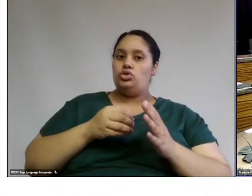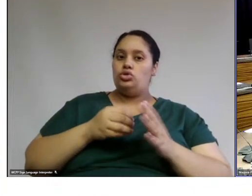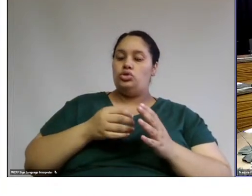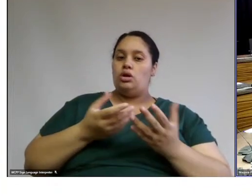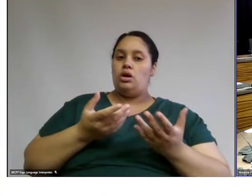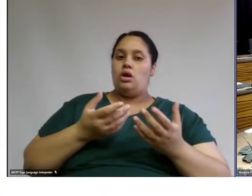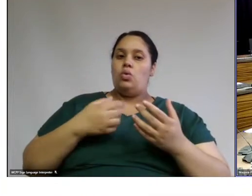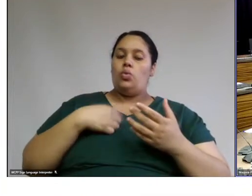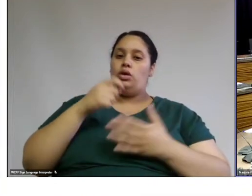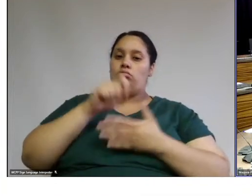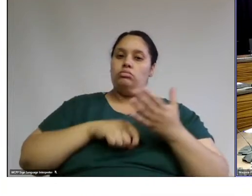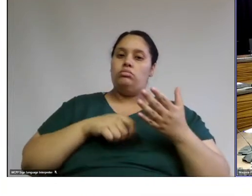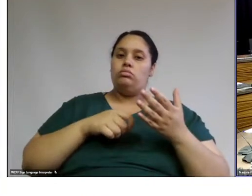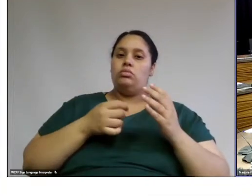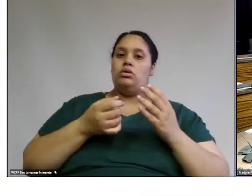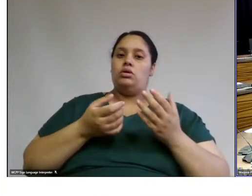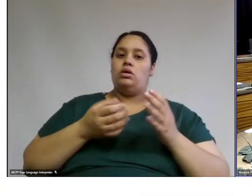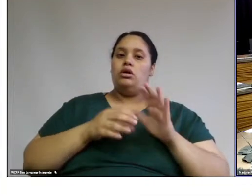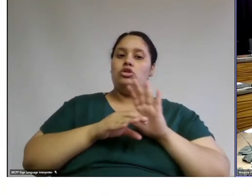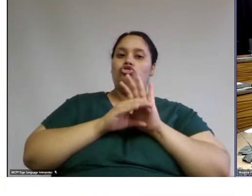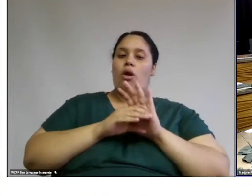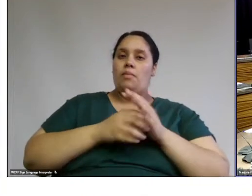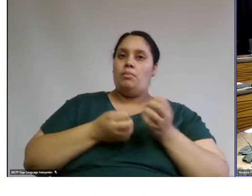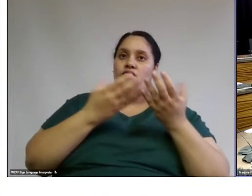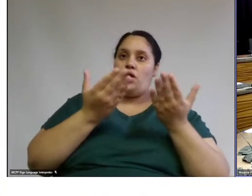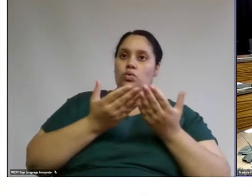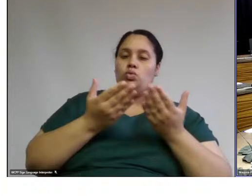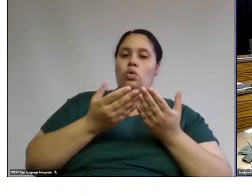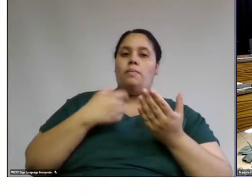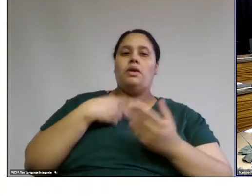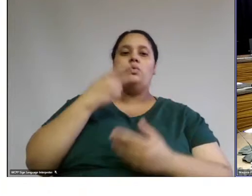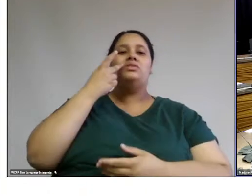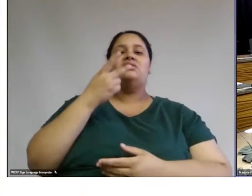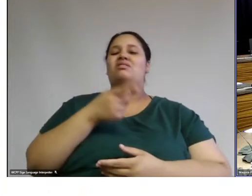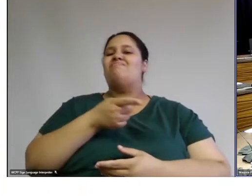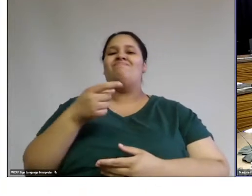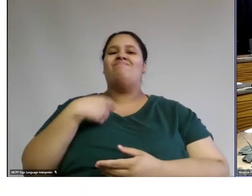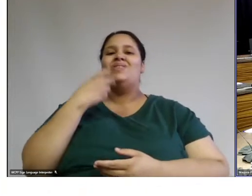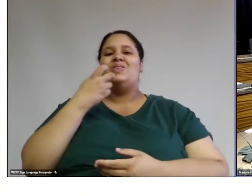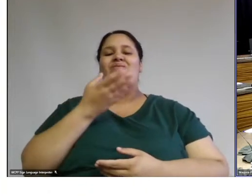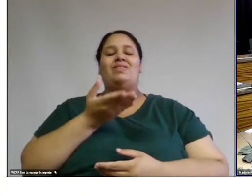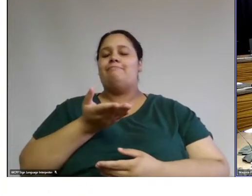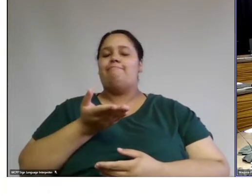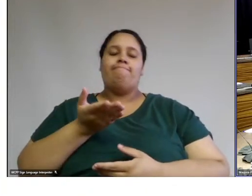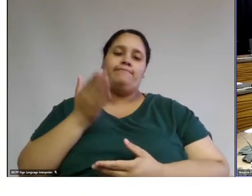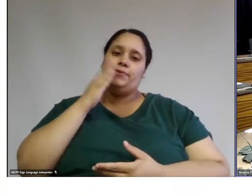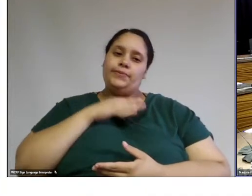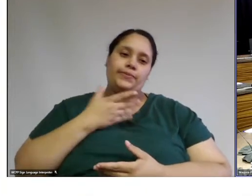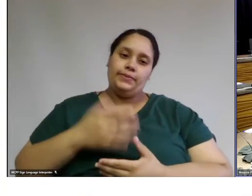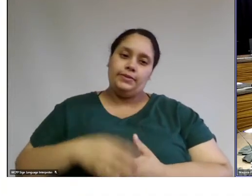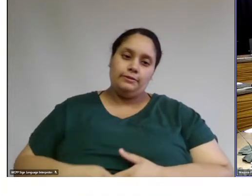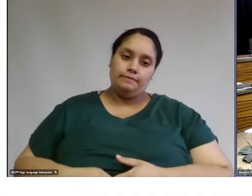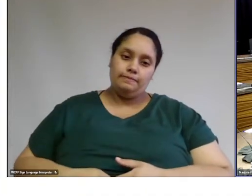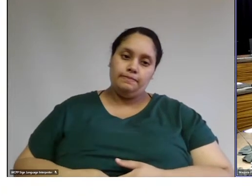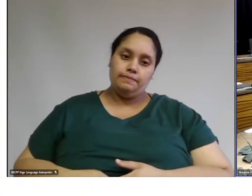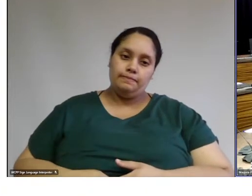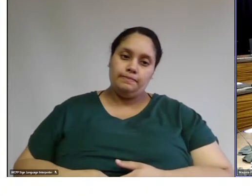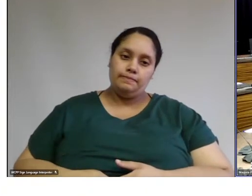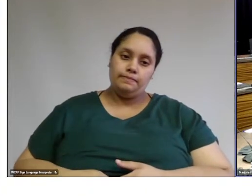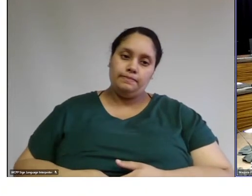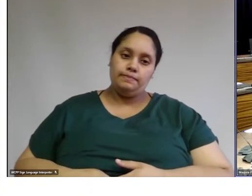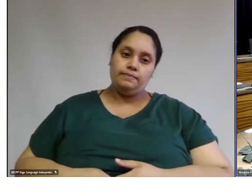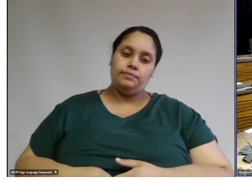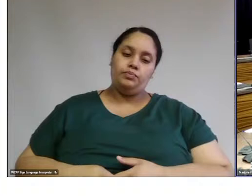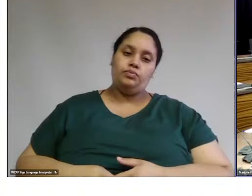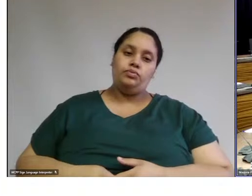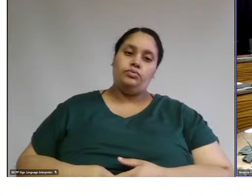schools, and we're not exactly finding what we're looking for, either in terms of your own circulars you issued, or your own controls you put in place at schools